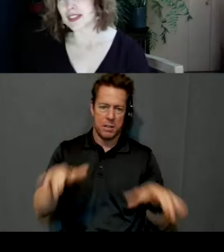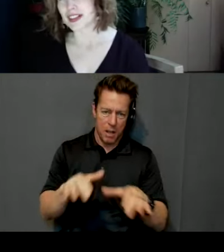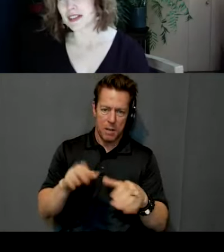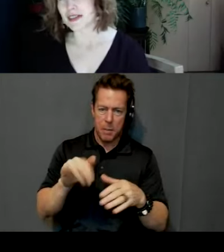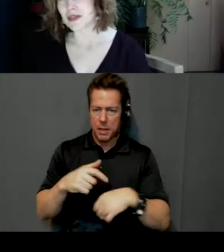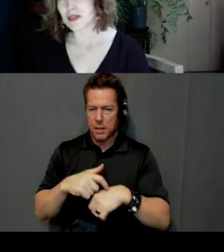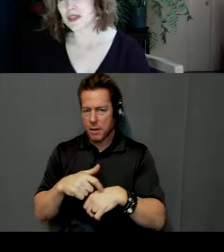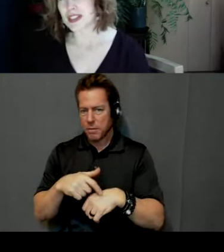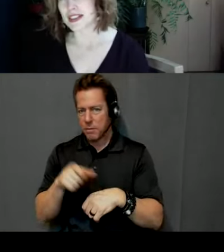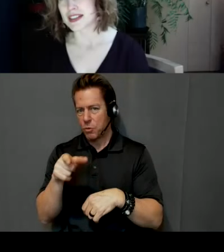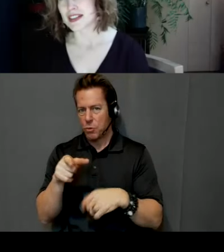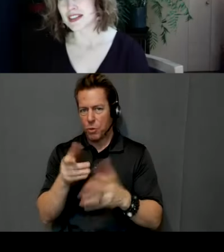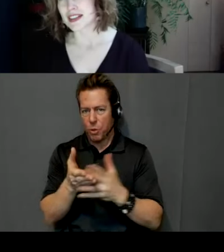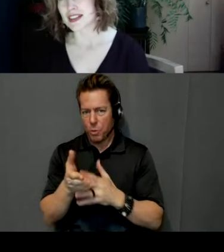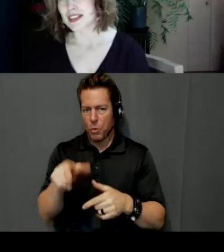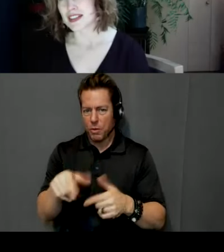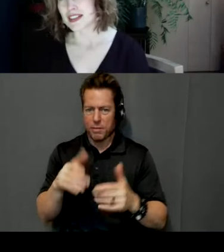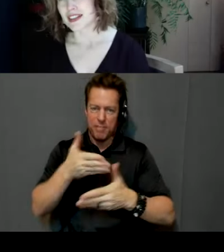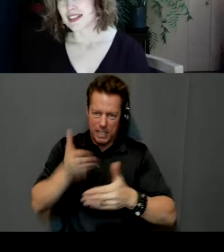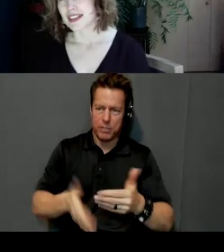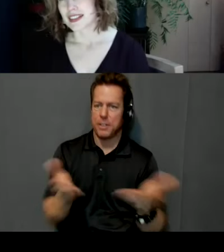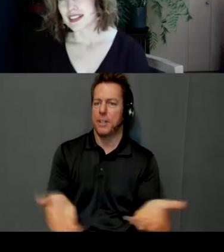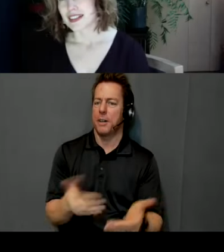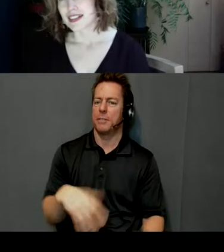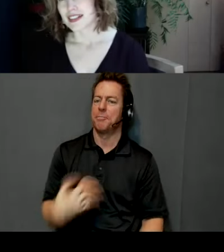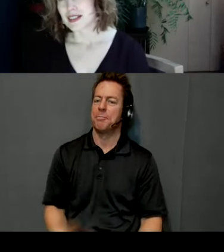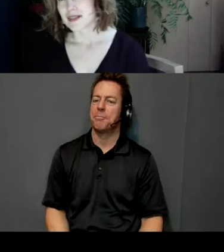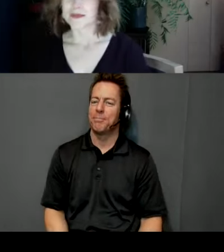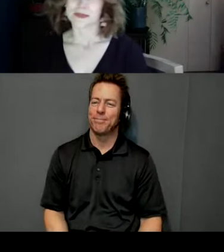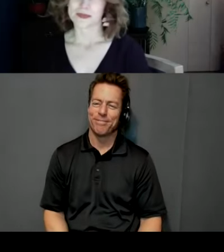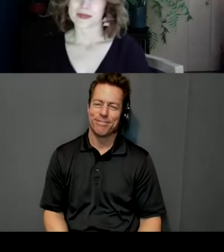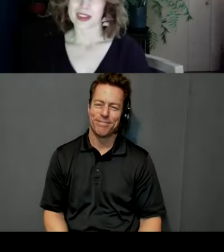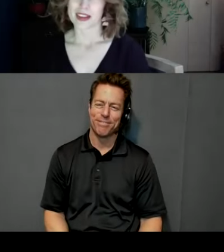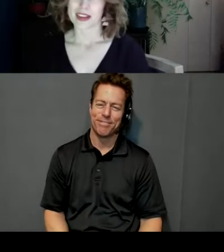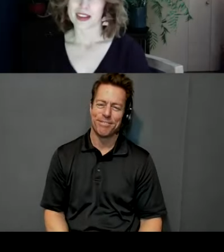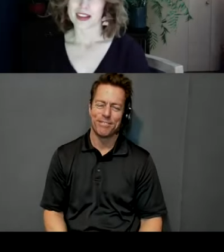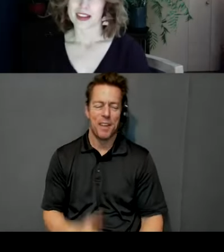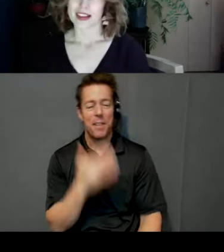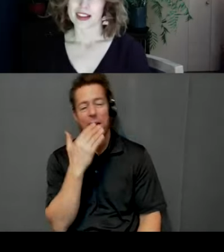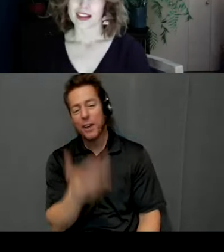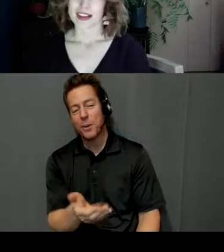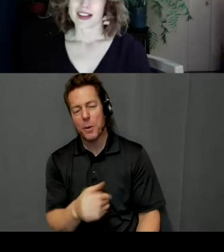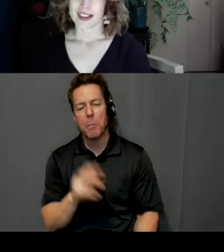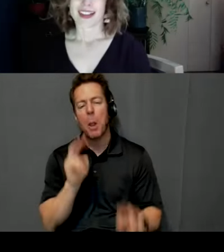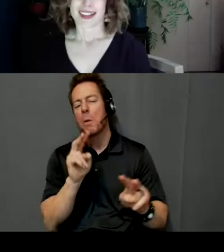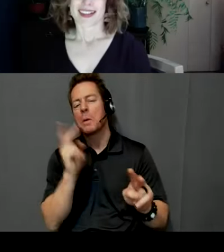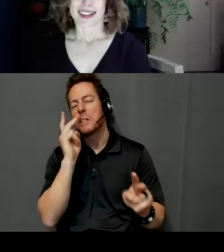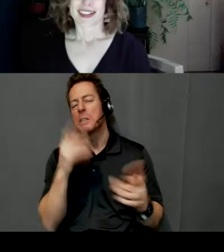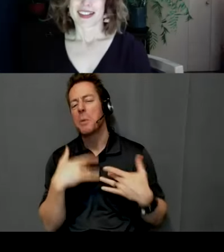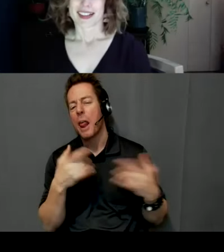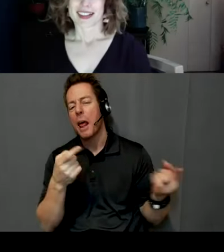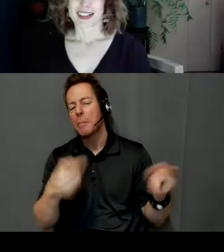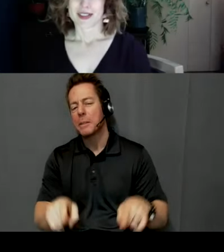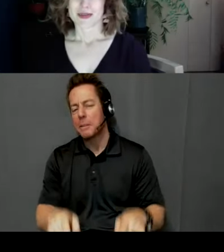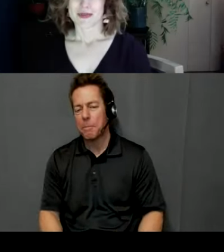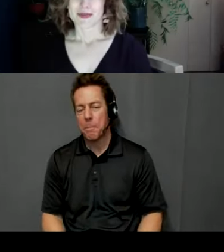you're through this residency. Oh, thank you. I'm looking forward to see what happens. I mean, already it's just